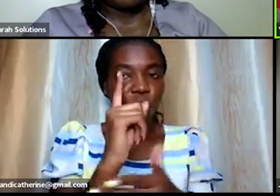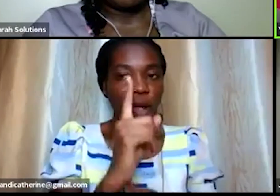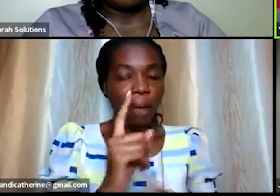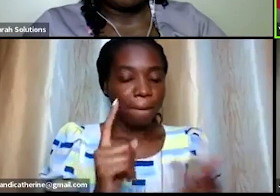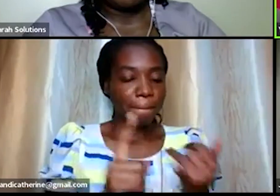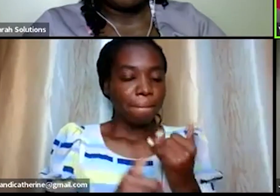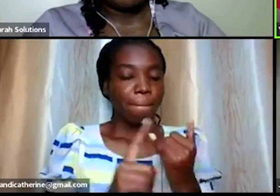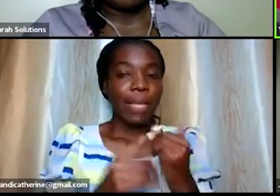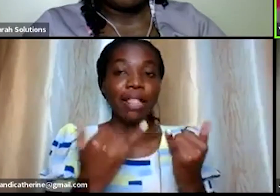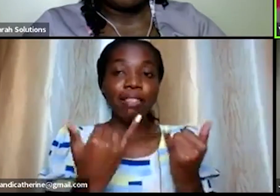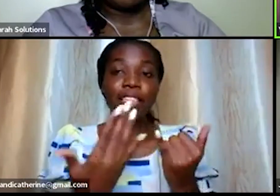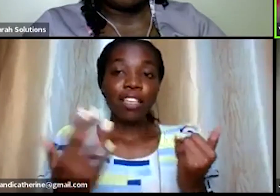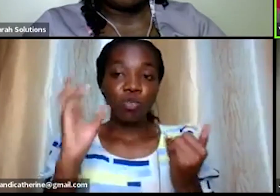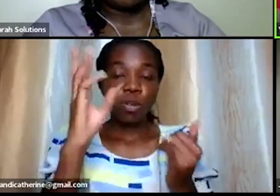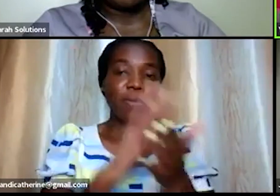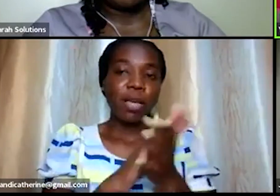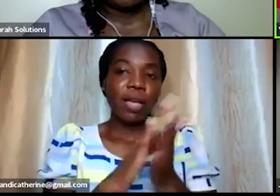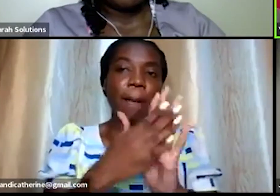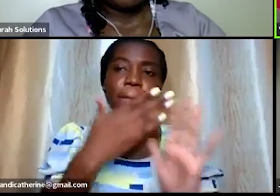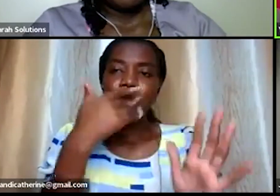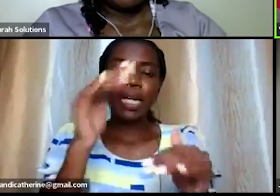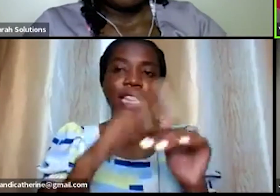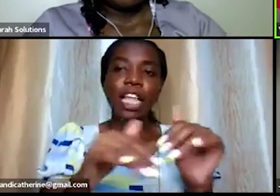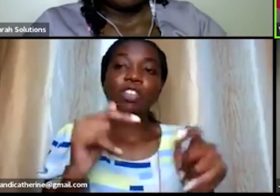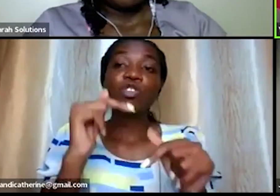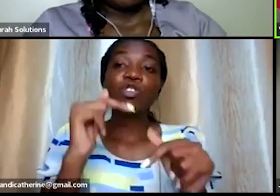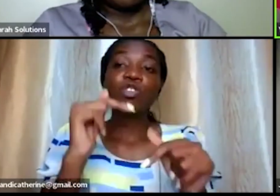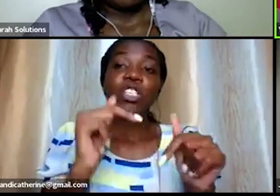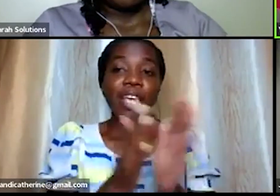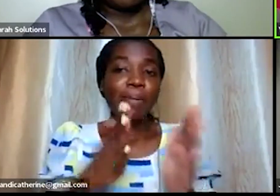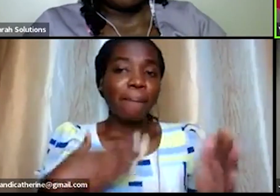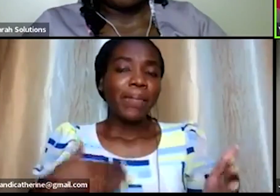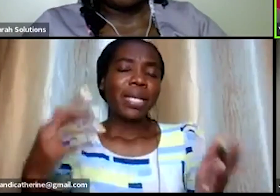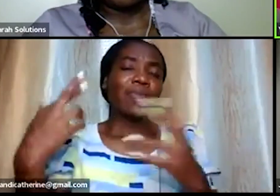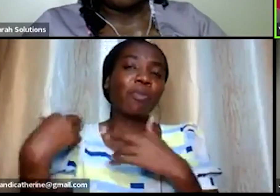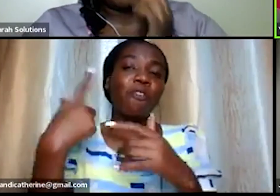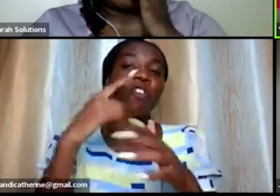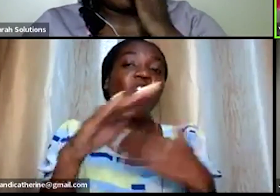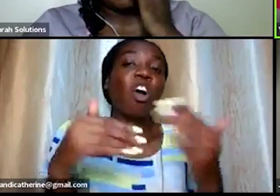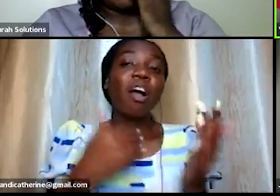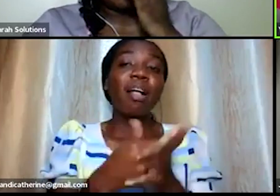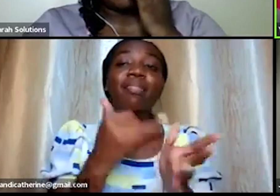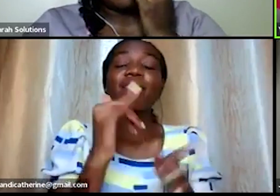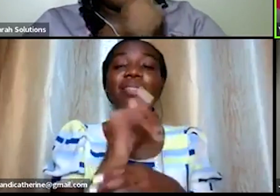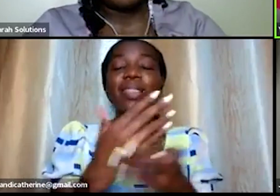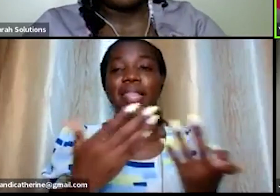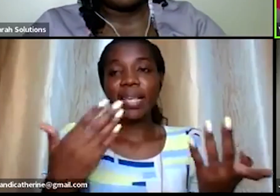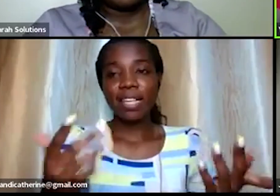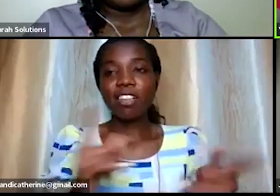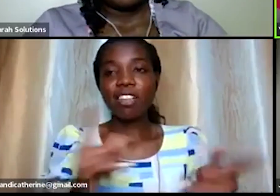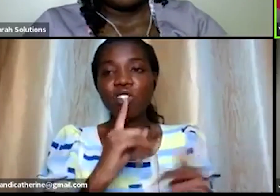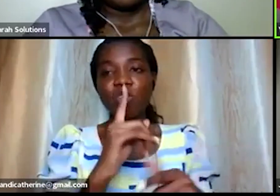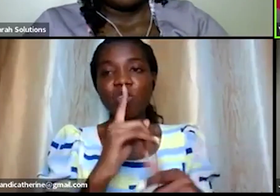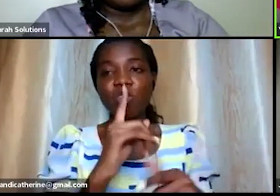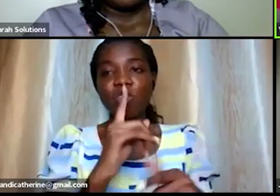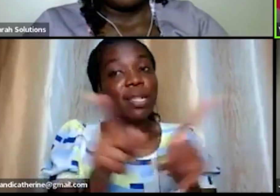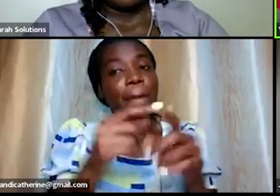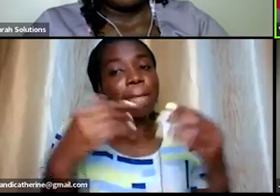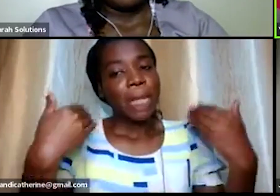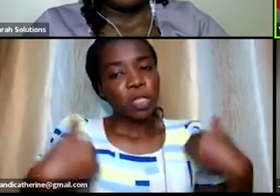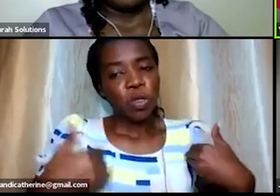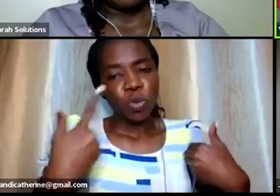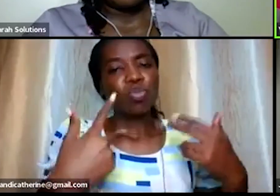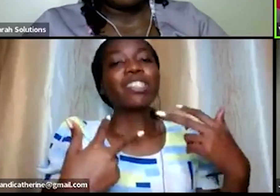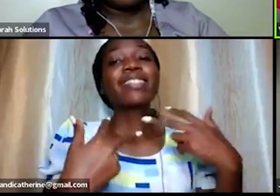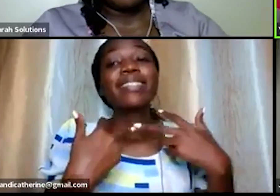be better than today. And I'm the one in charge of all these things. So as the person who is stuck, in quotes,